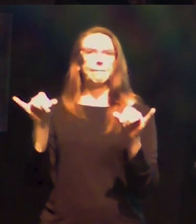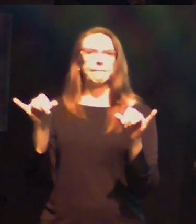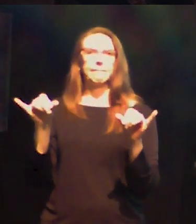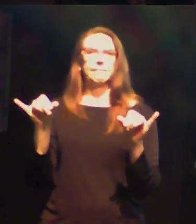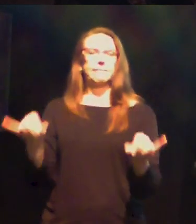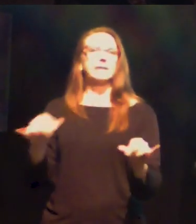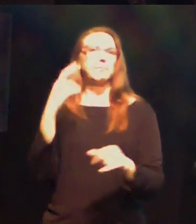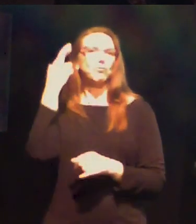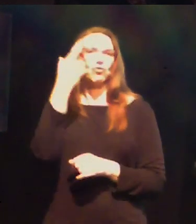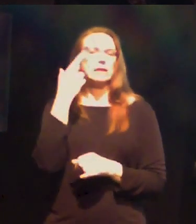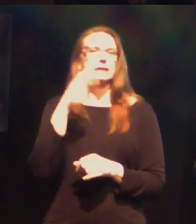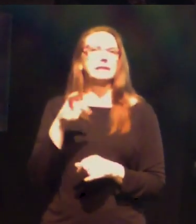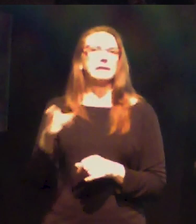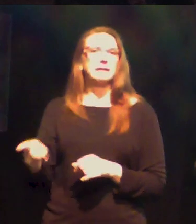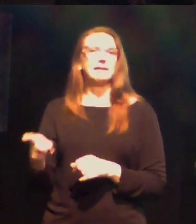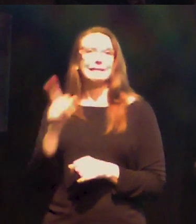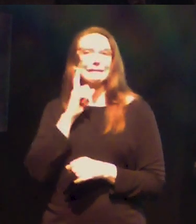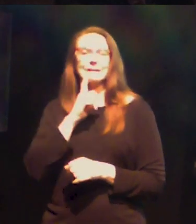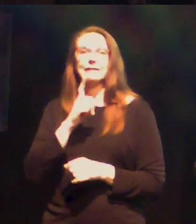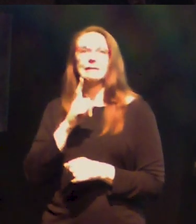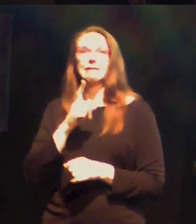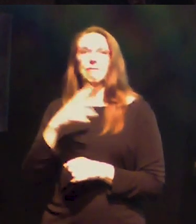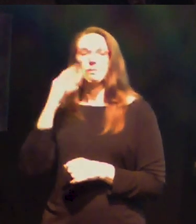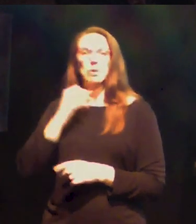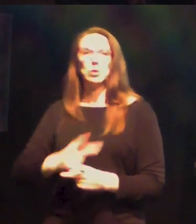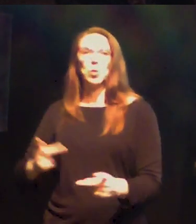for the same reason. And they ended up